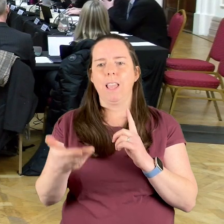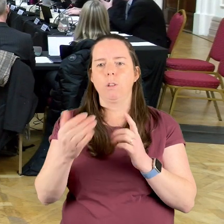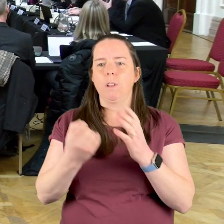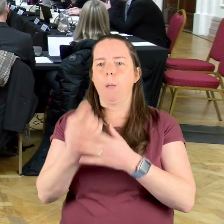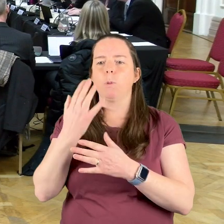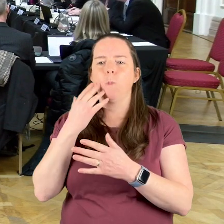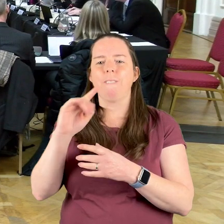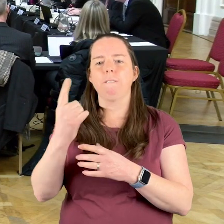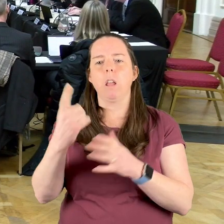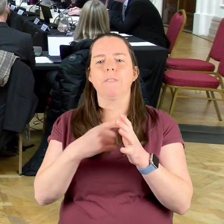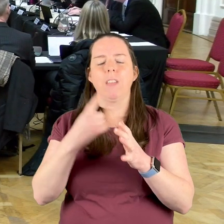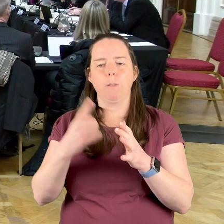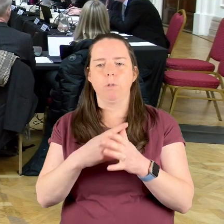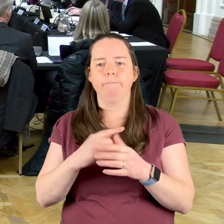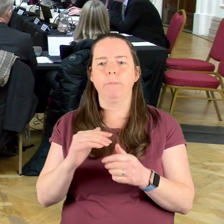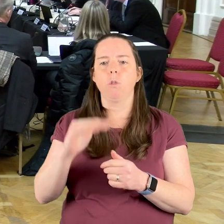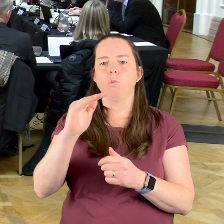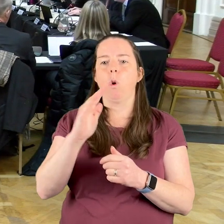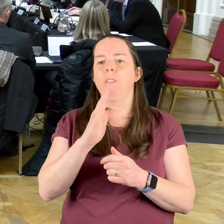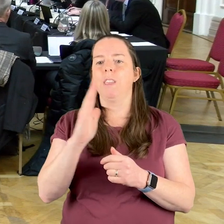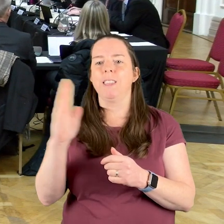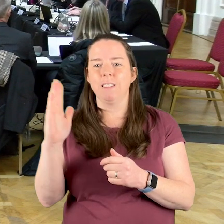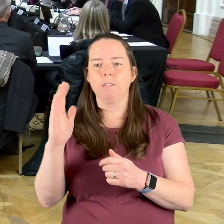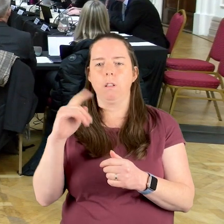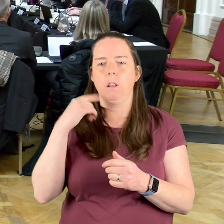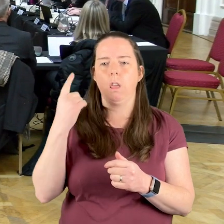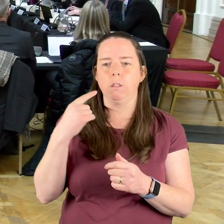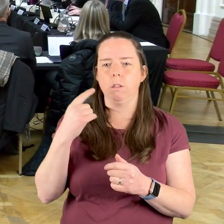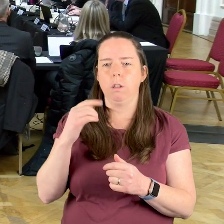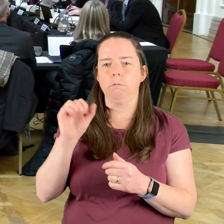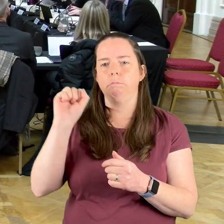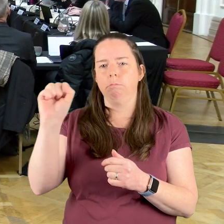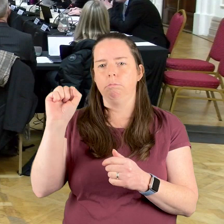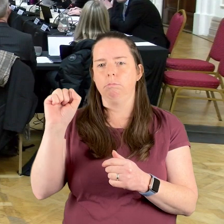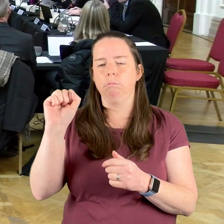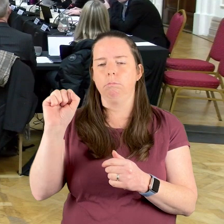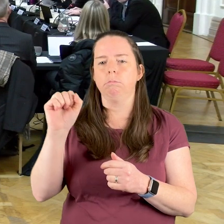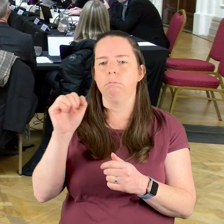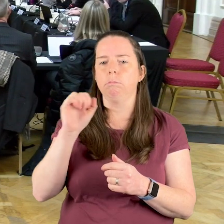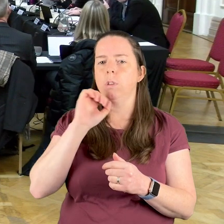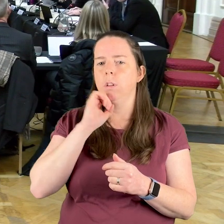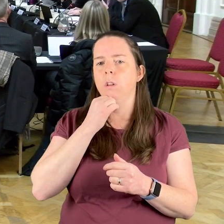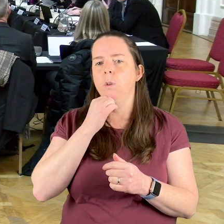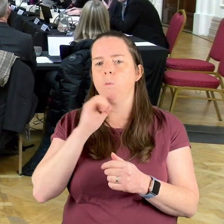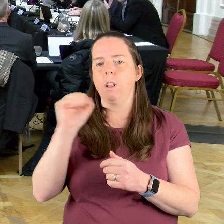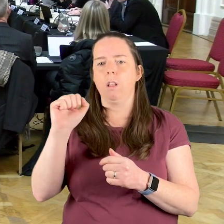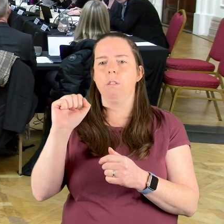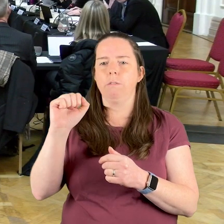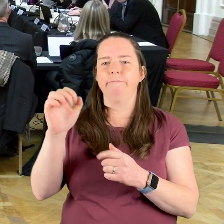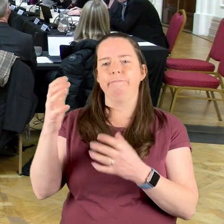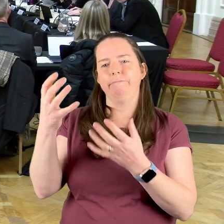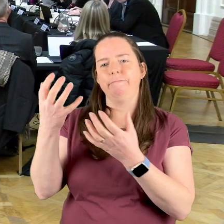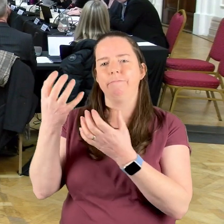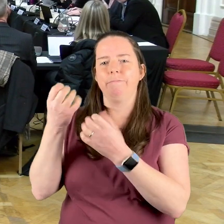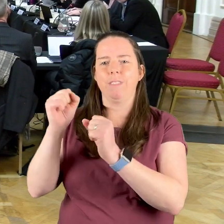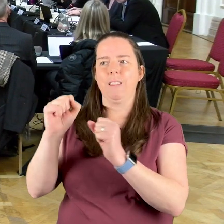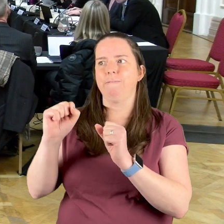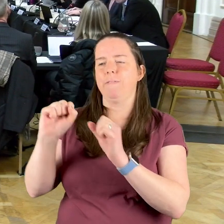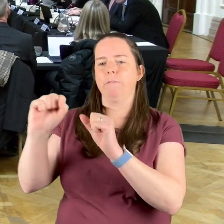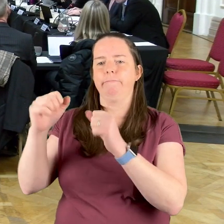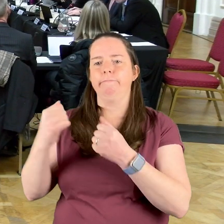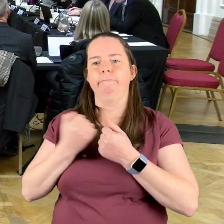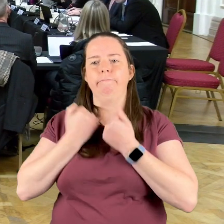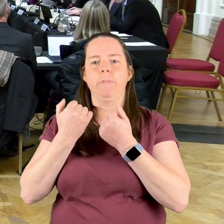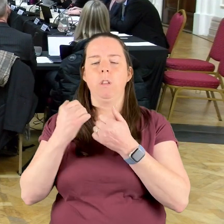What we do know is that the delegation will happen on the 1st of April, and North East London will host it on behalf of